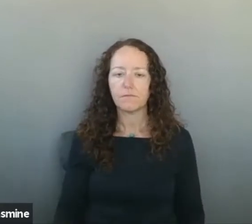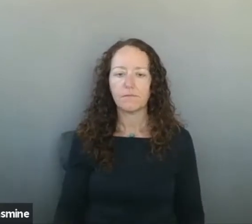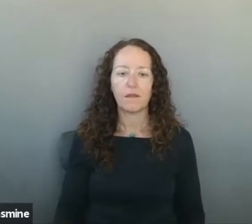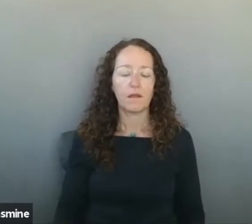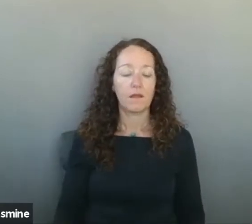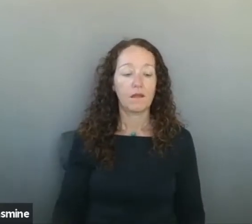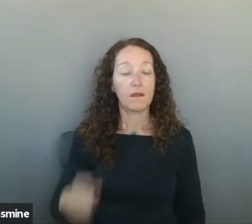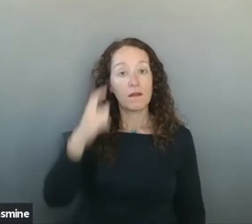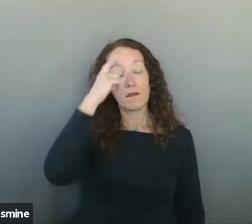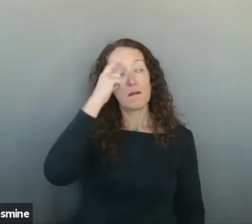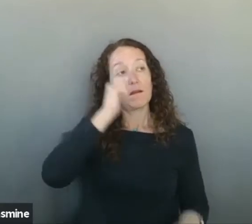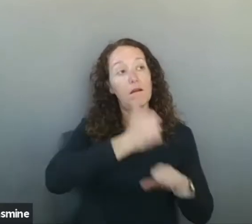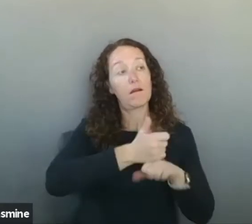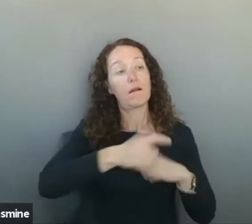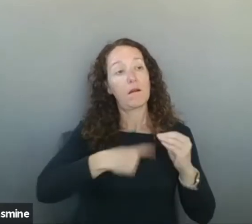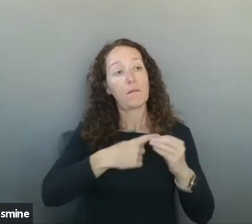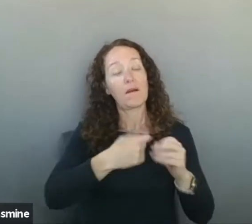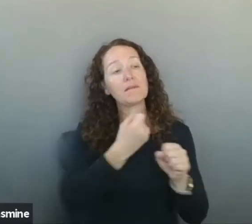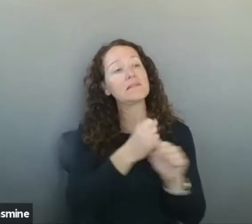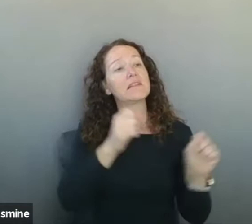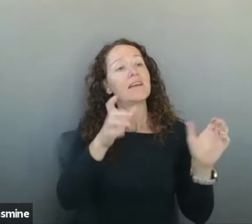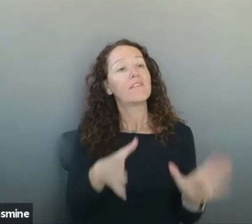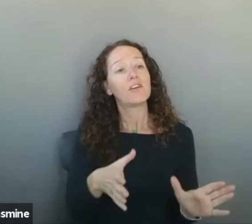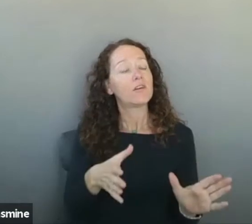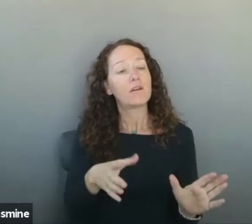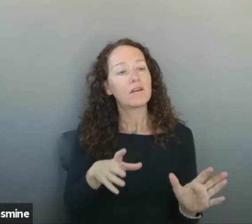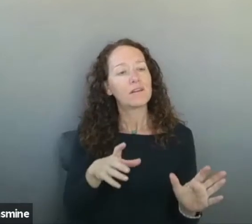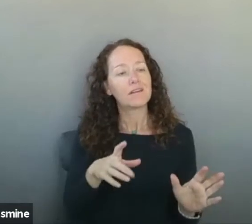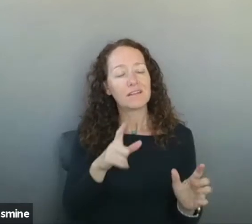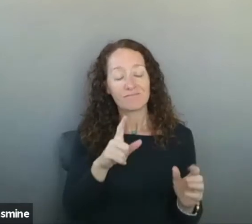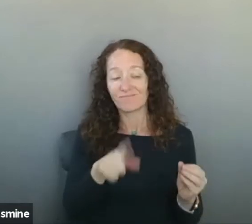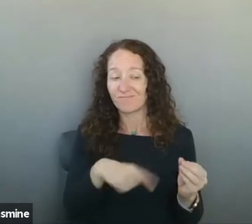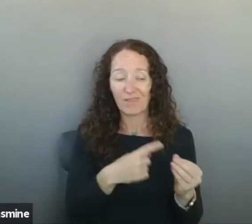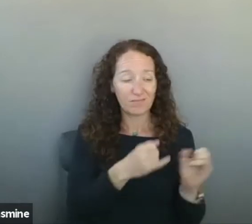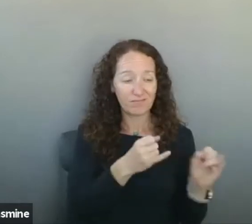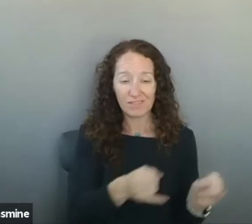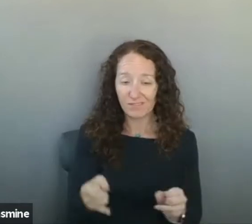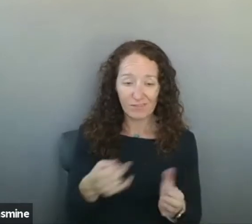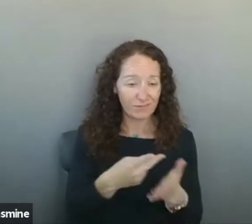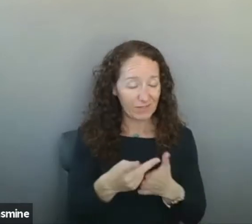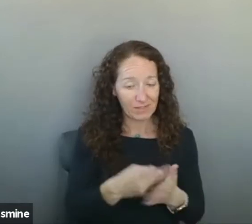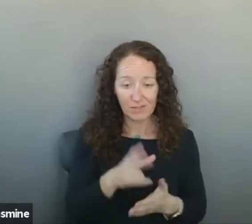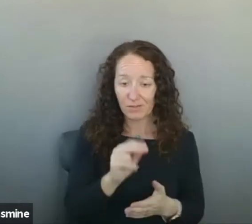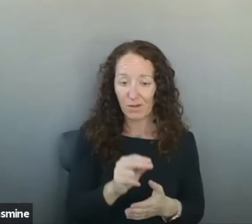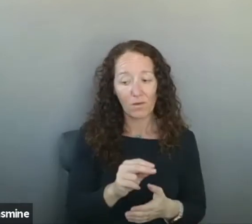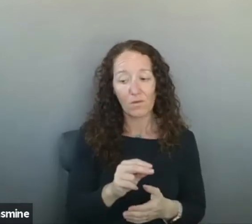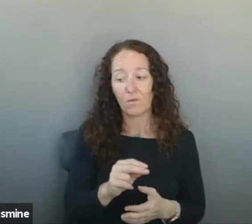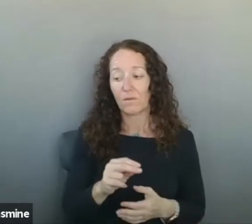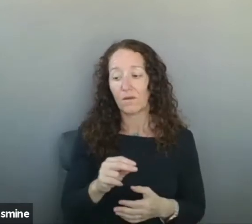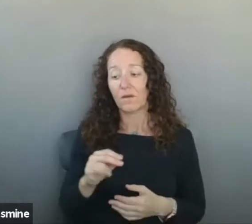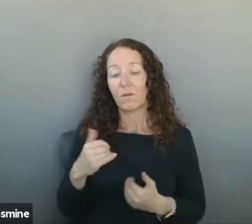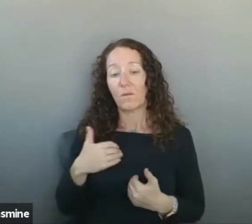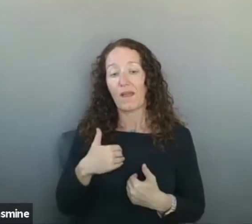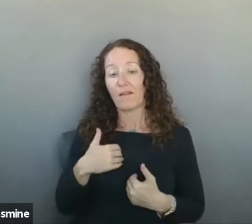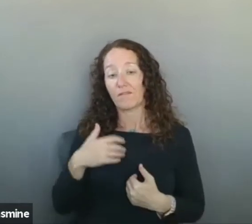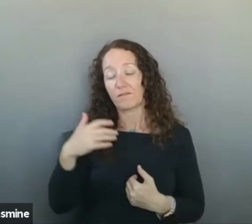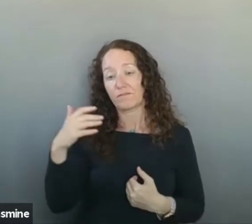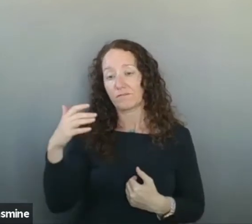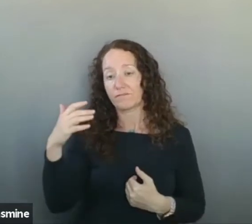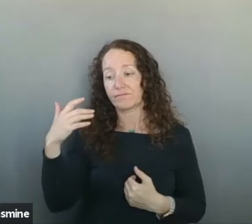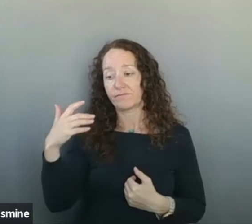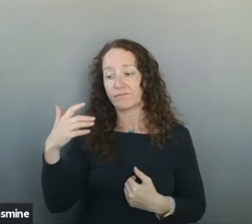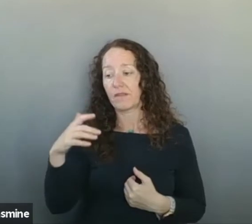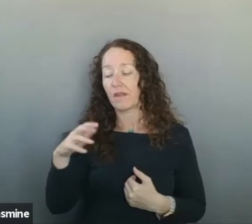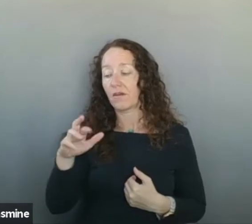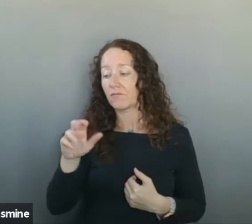mentality is not about individual failings. It is the logical result of a racist, colonialist, capitalist,